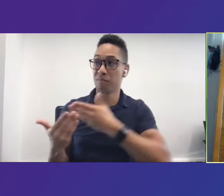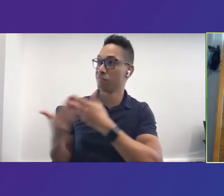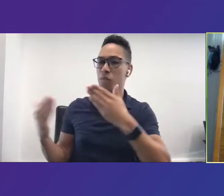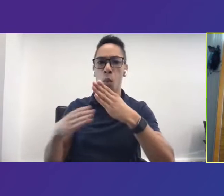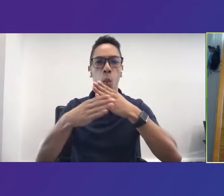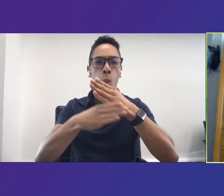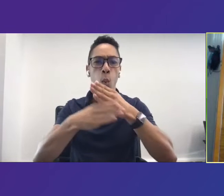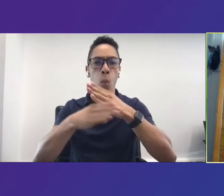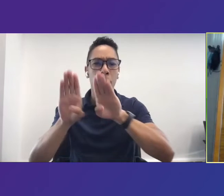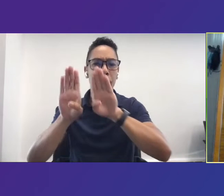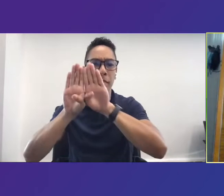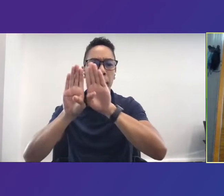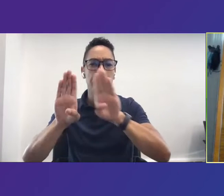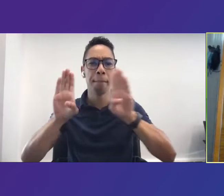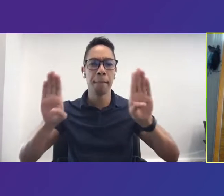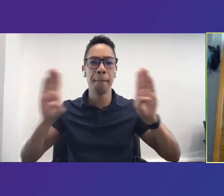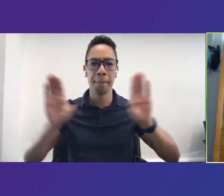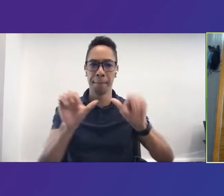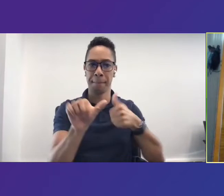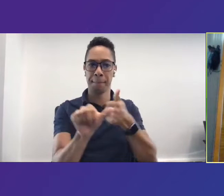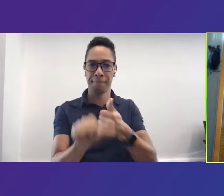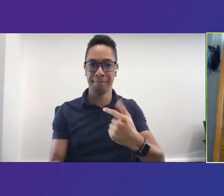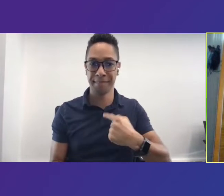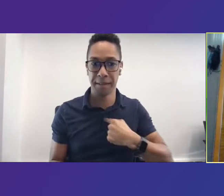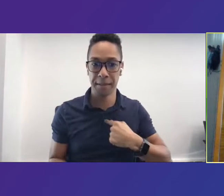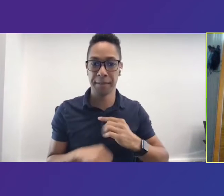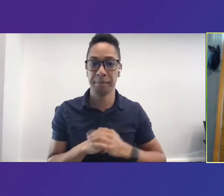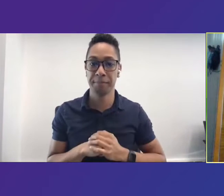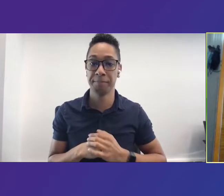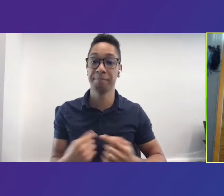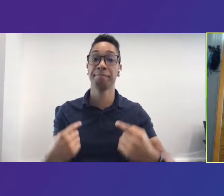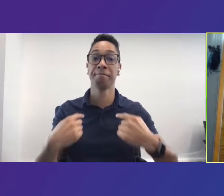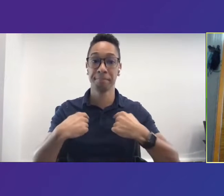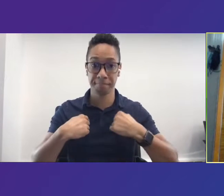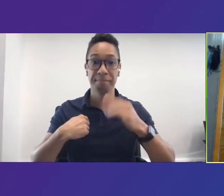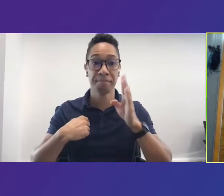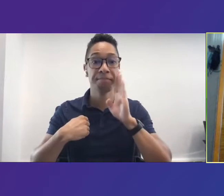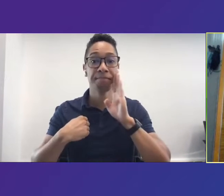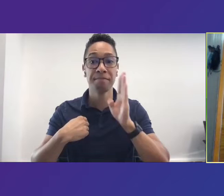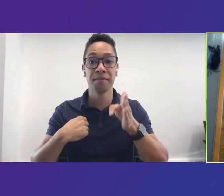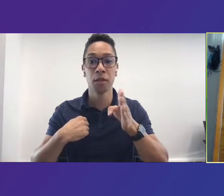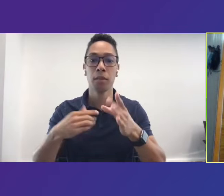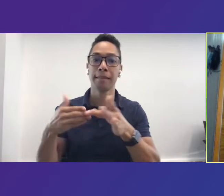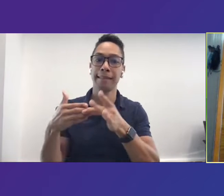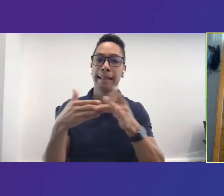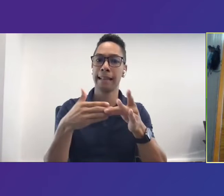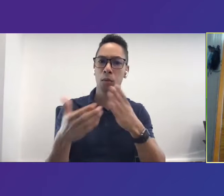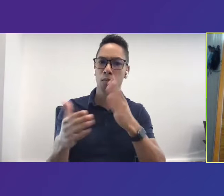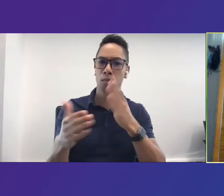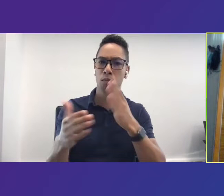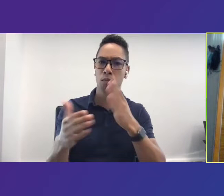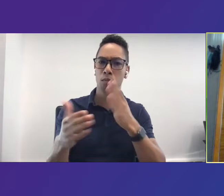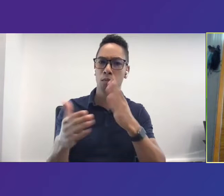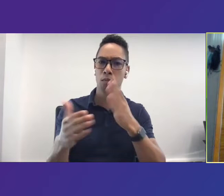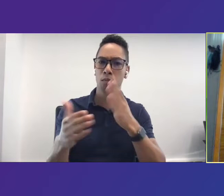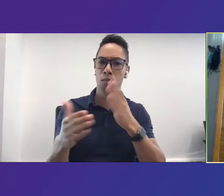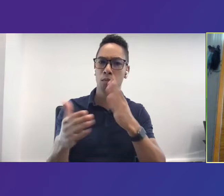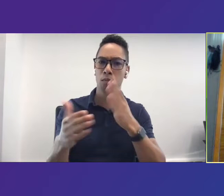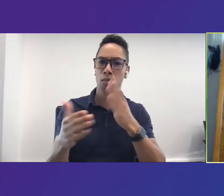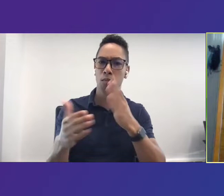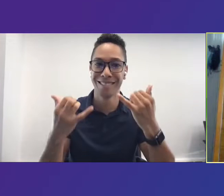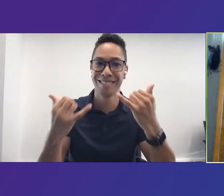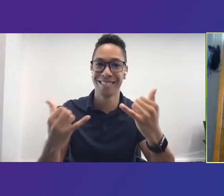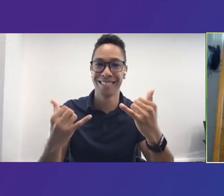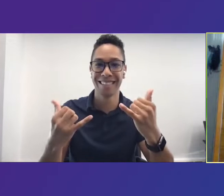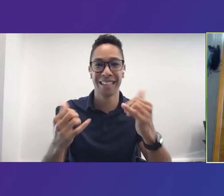panel that's sitting behind me. I will be leading some really great conversations with some really great artists.